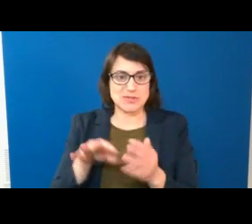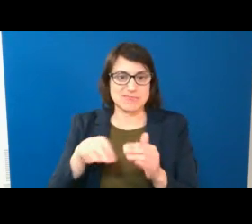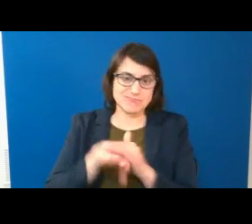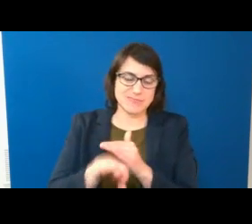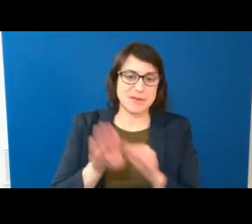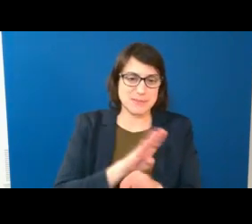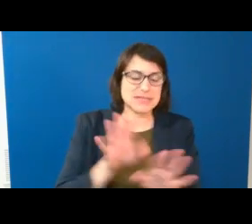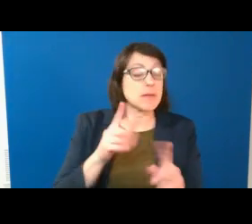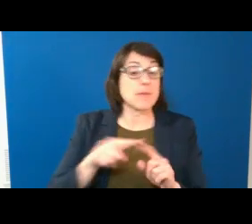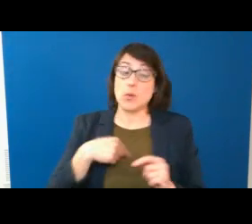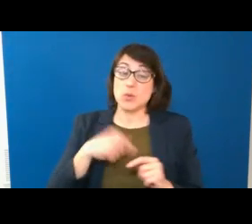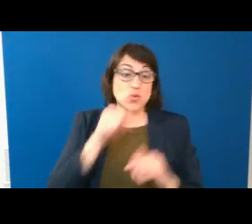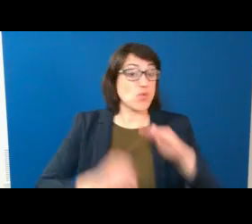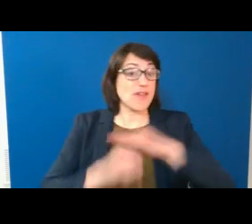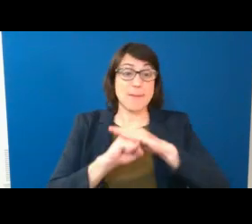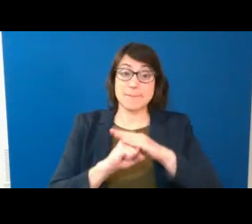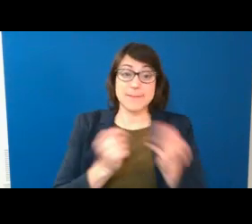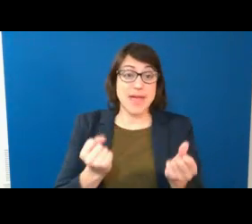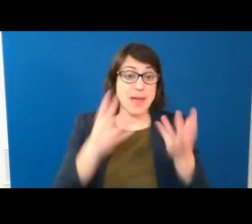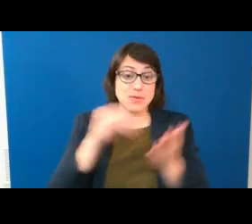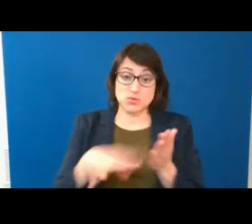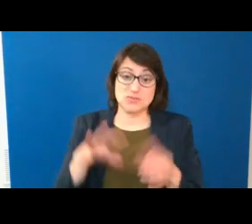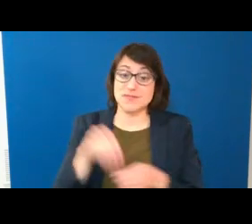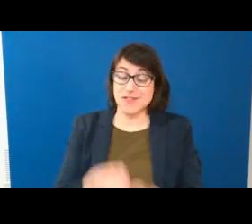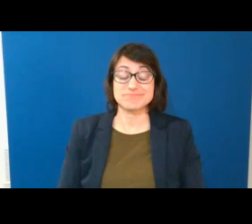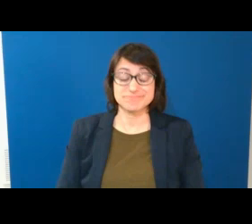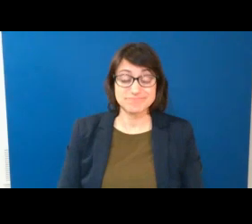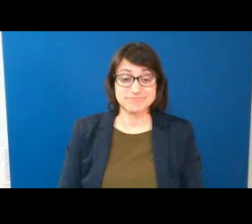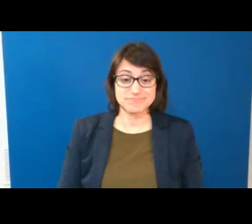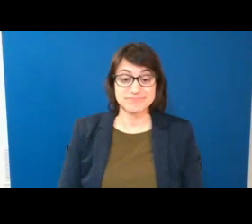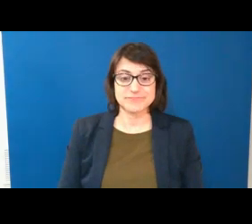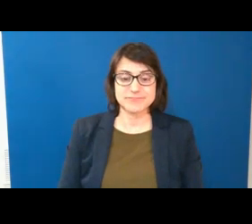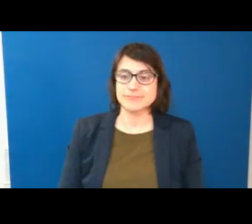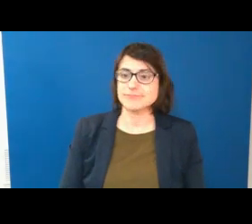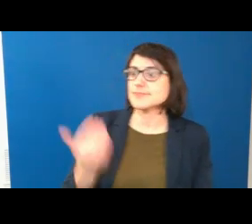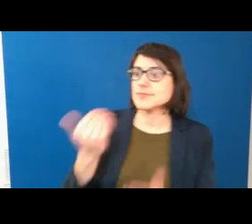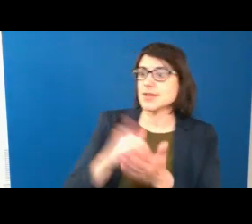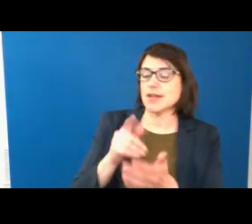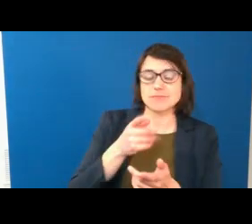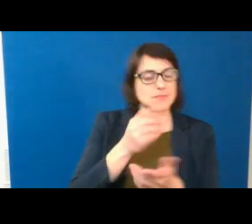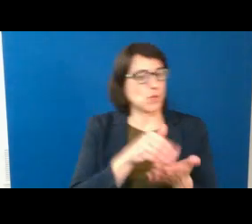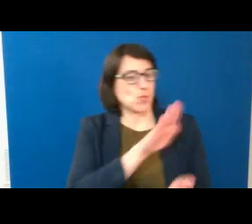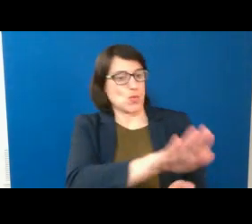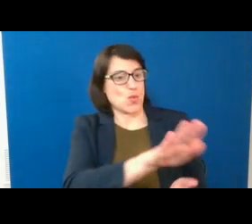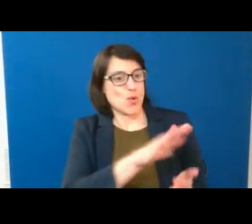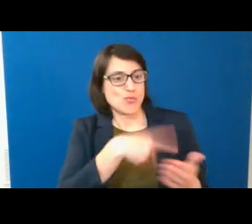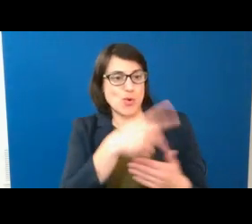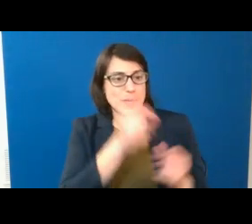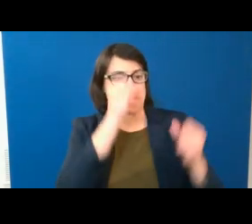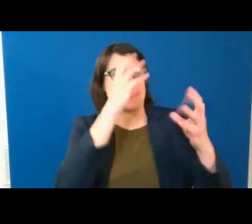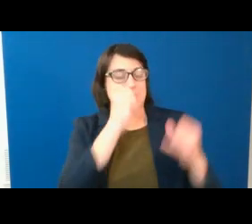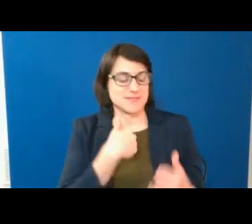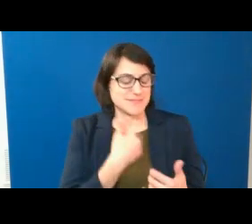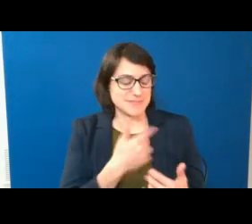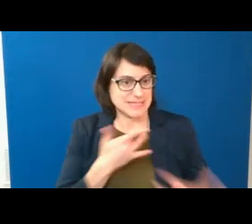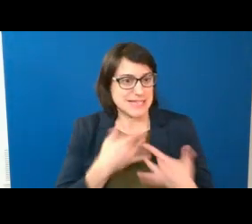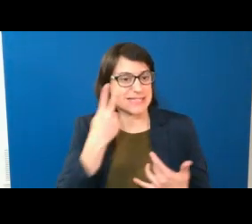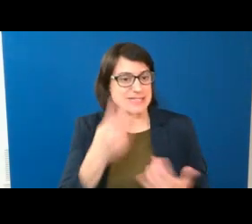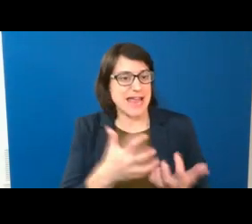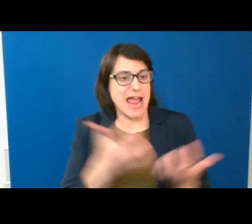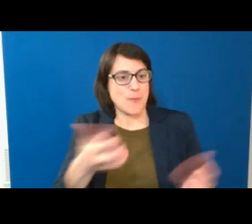Hi. Once again, I think it's a really amazing program, and I'm really excited to see the amount of impact that you're